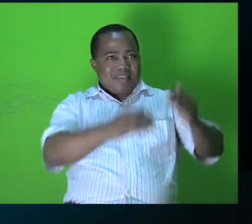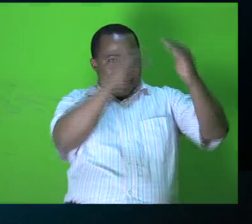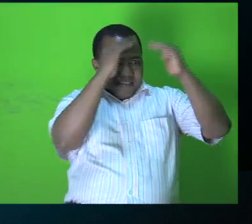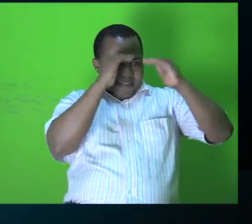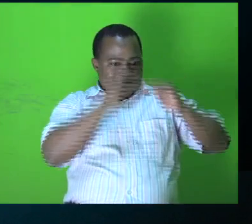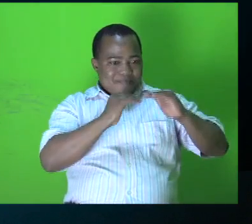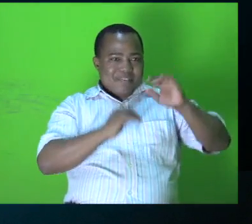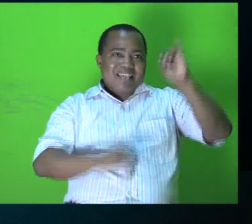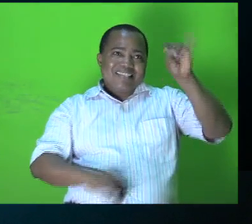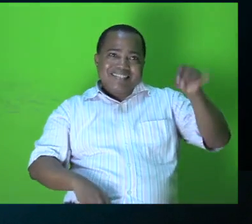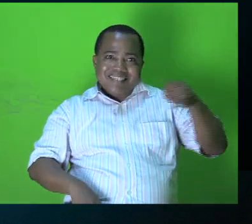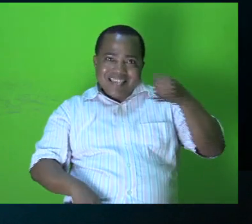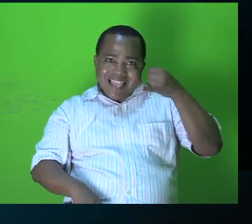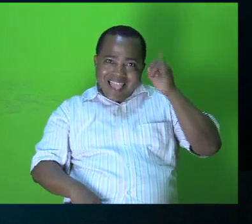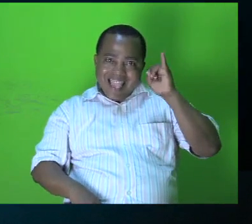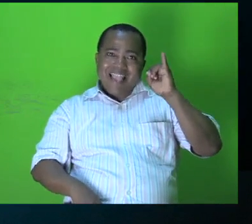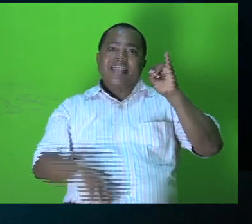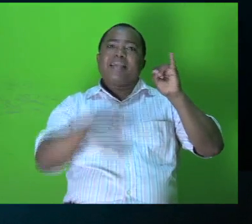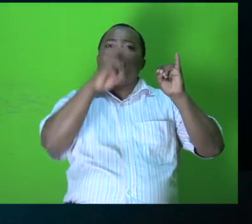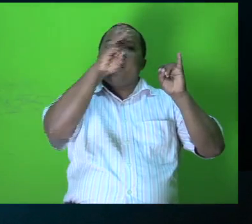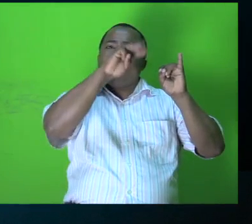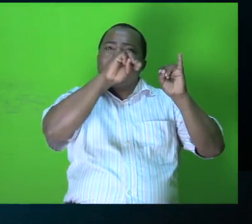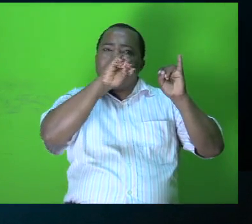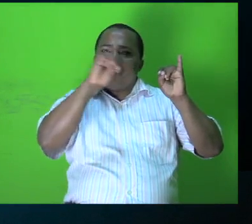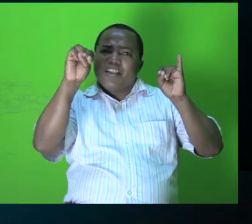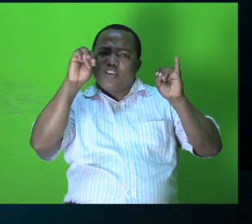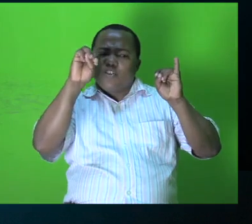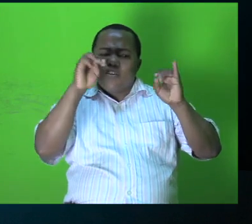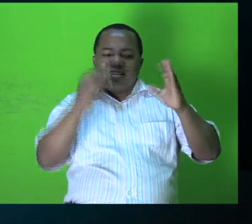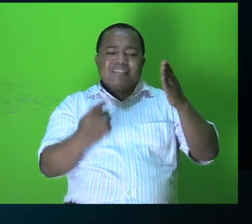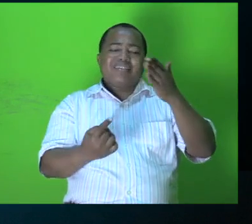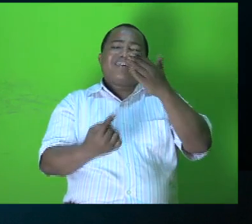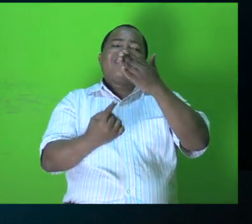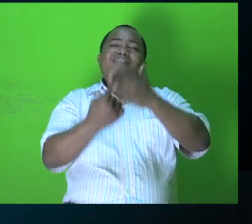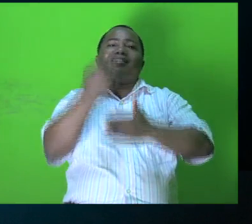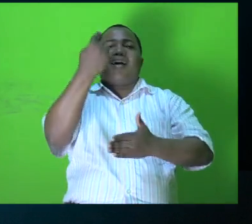J. Meiosis results.